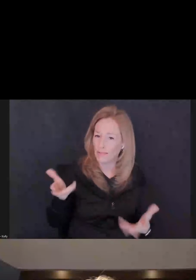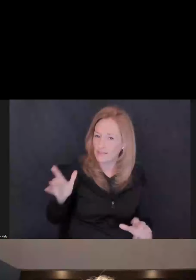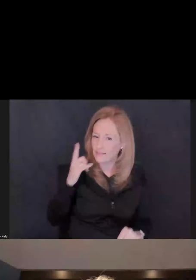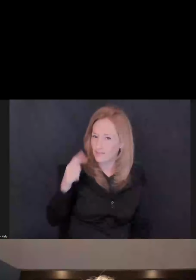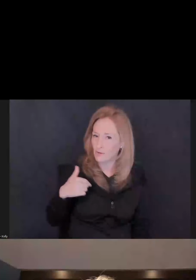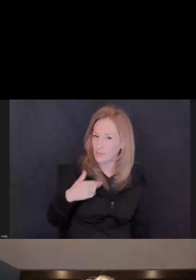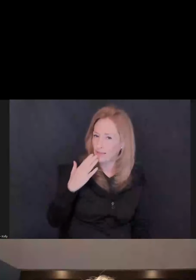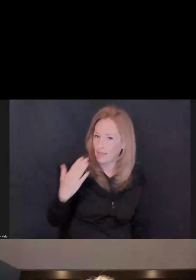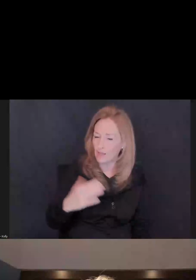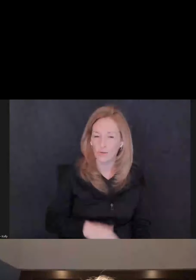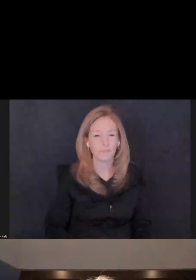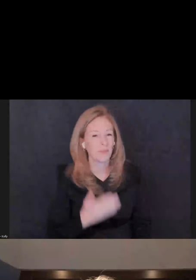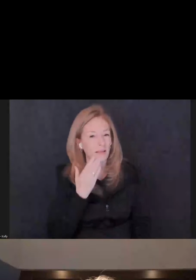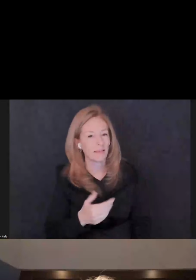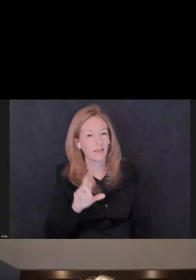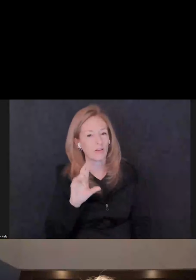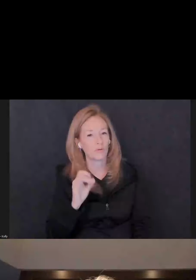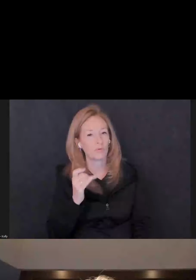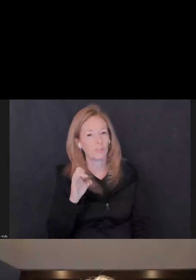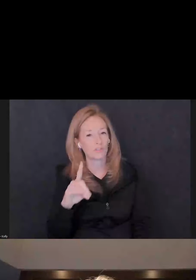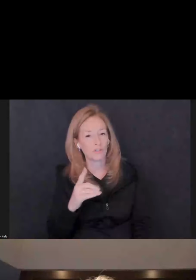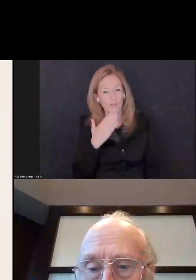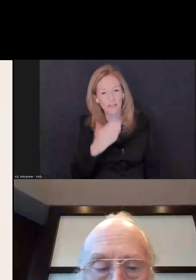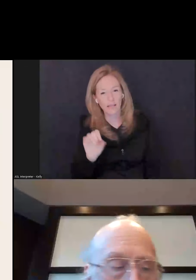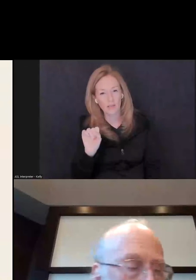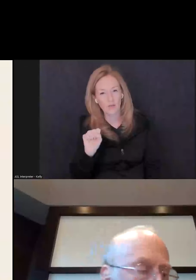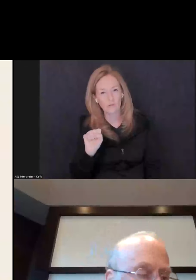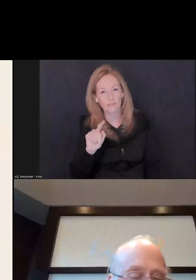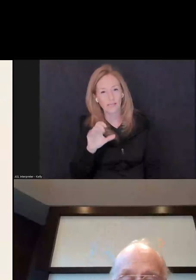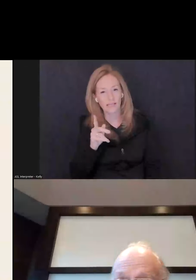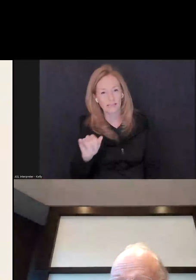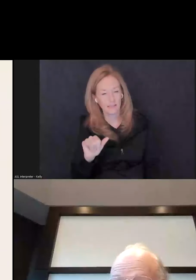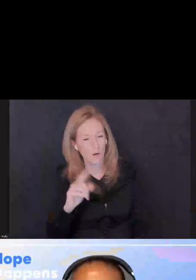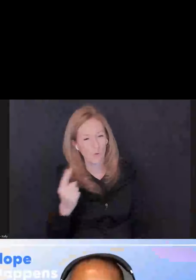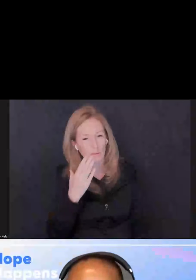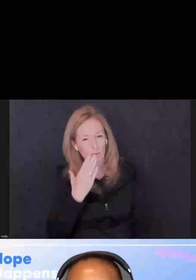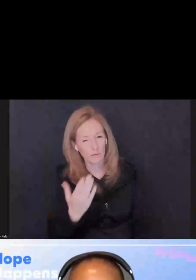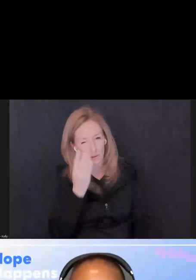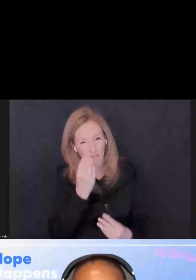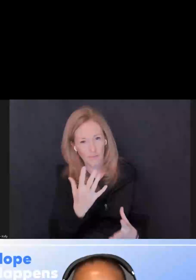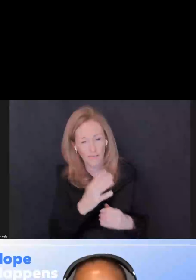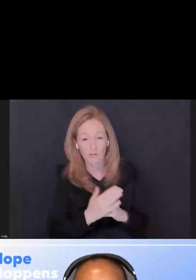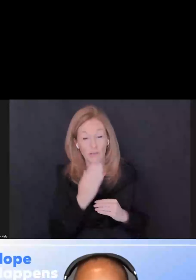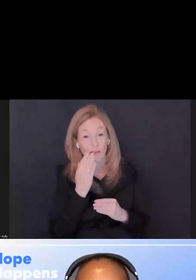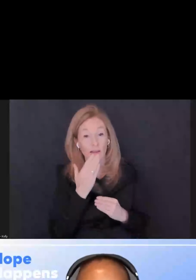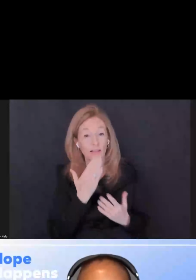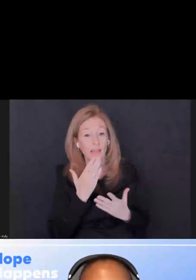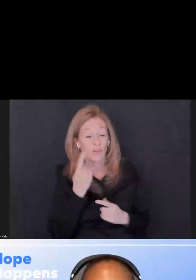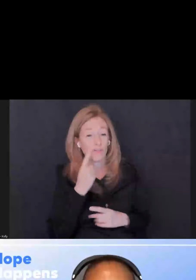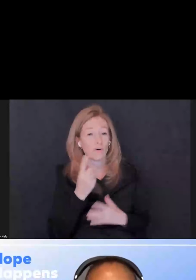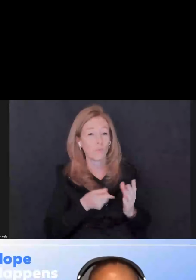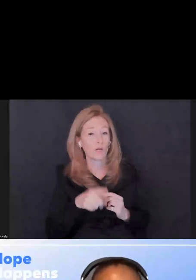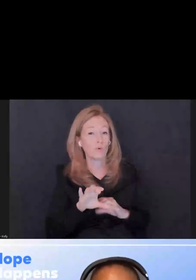Thank you, Richard. Thank you, Stacy. Always really great information. And thank you for what you all are doing and leading